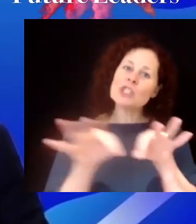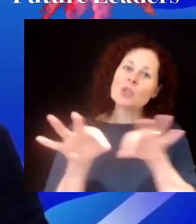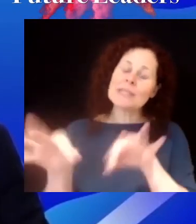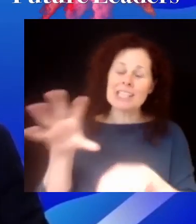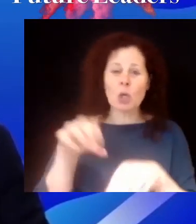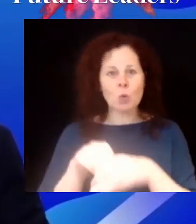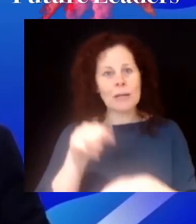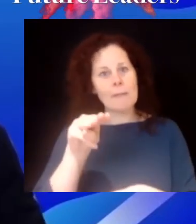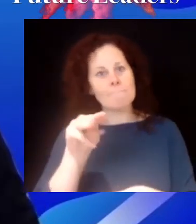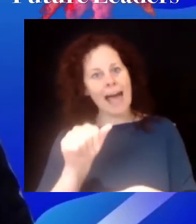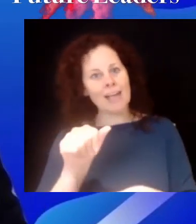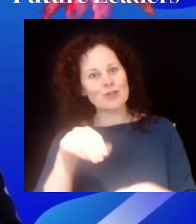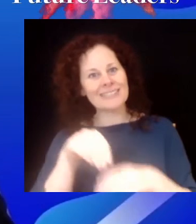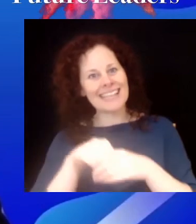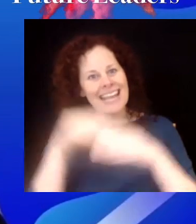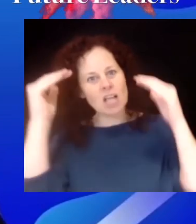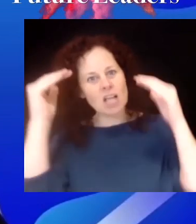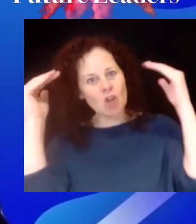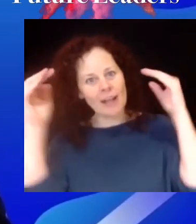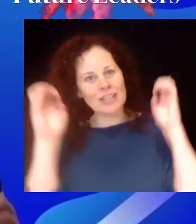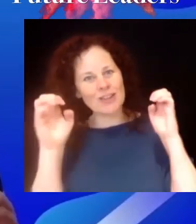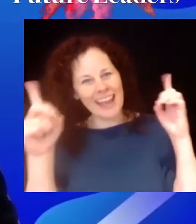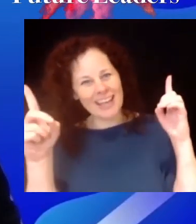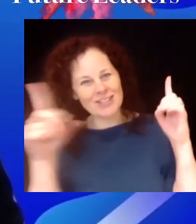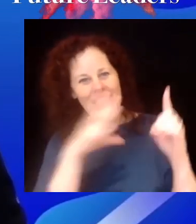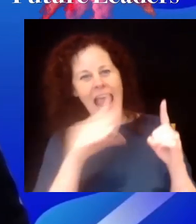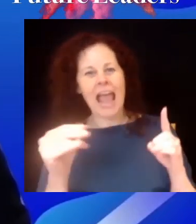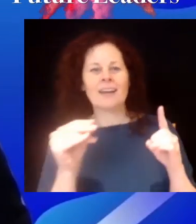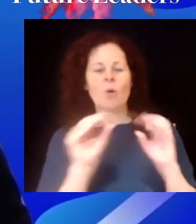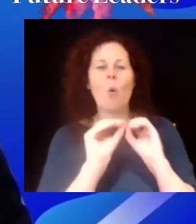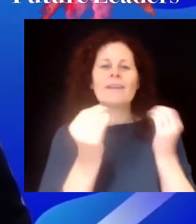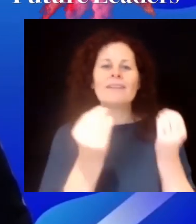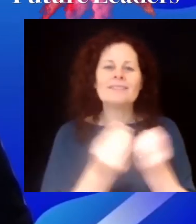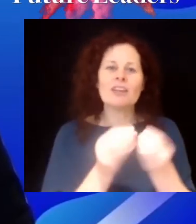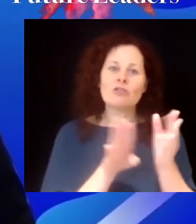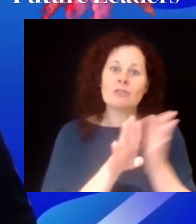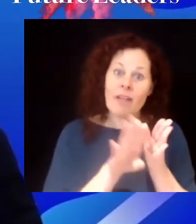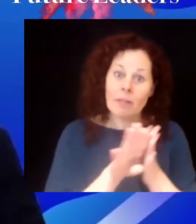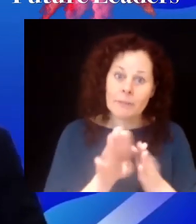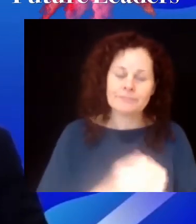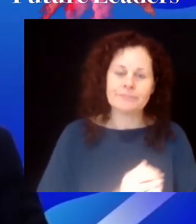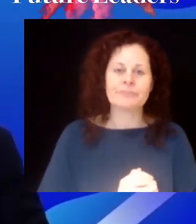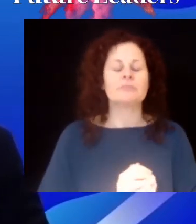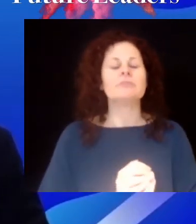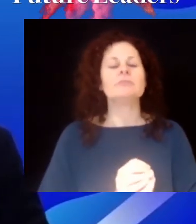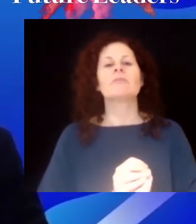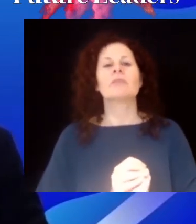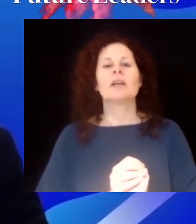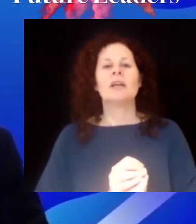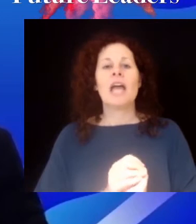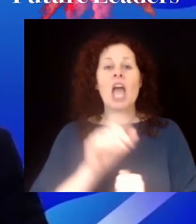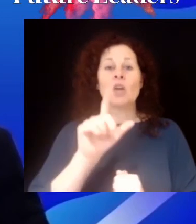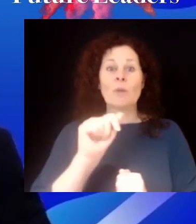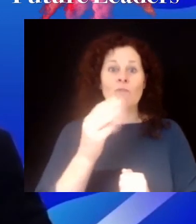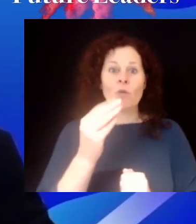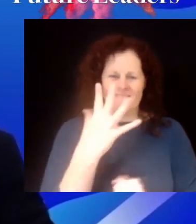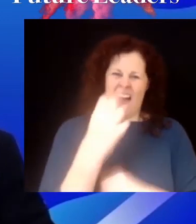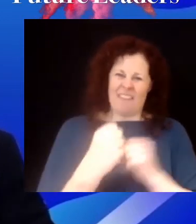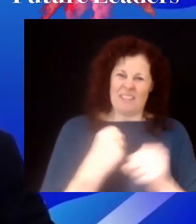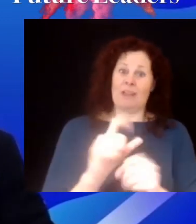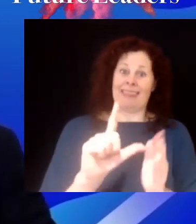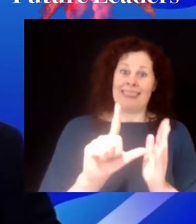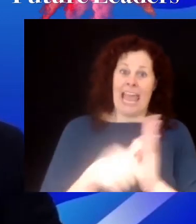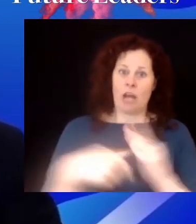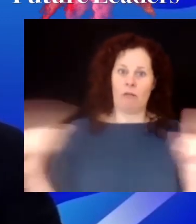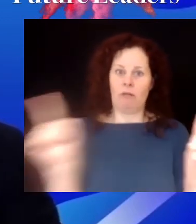my truth. By 2016, just 3 years after my scholarship, I earned 3 degrees, including my